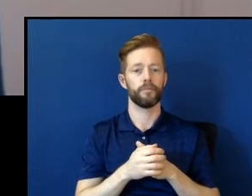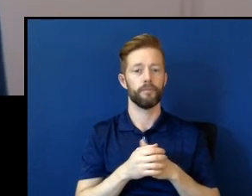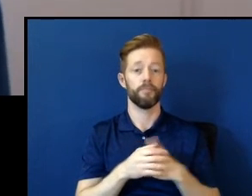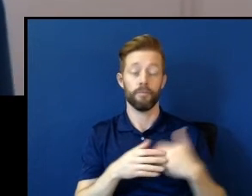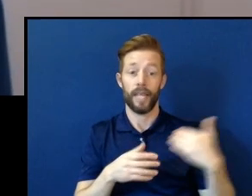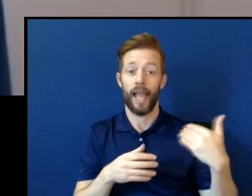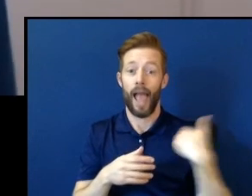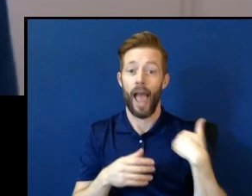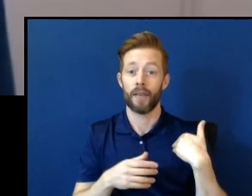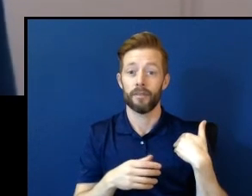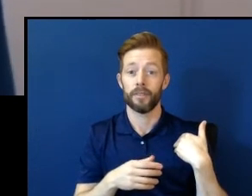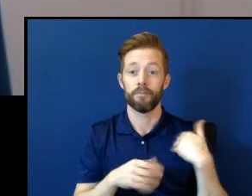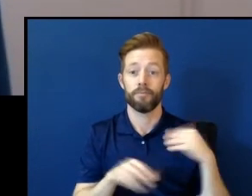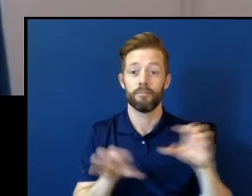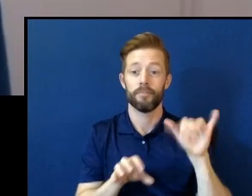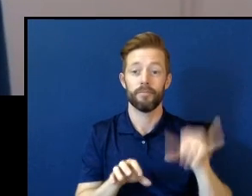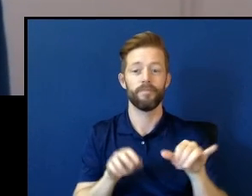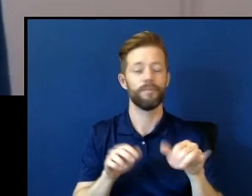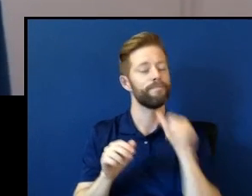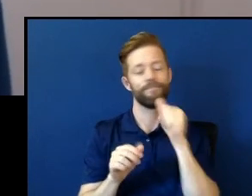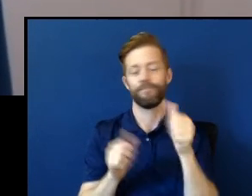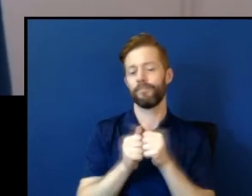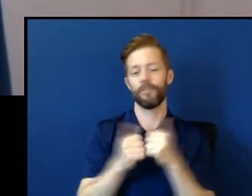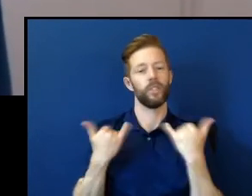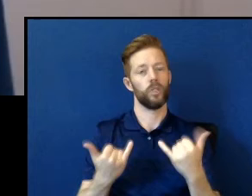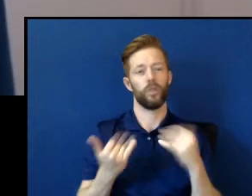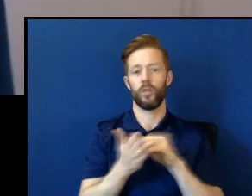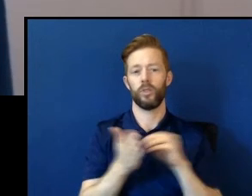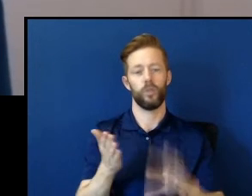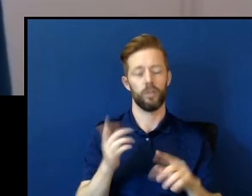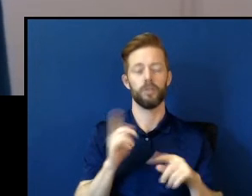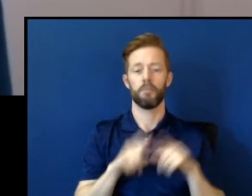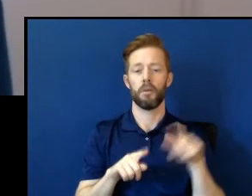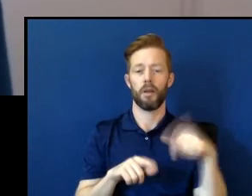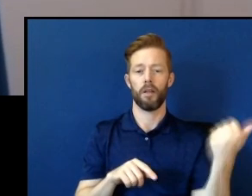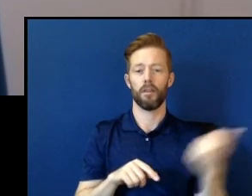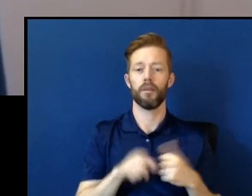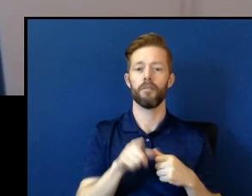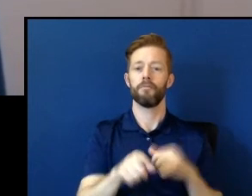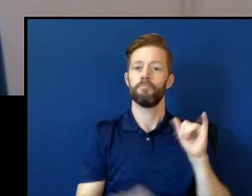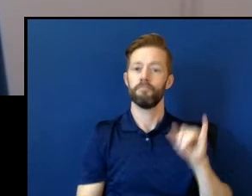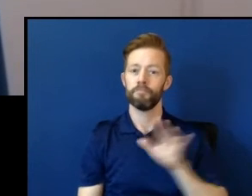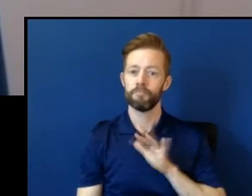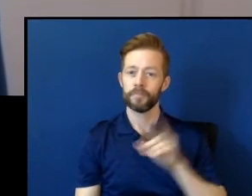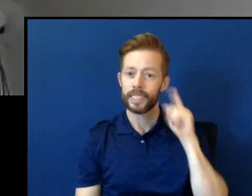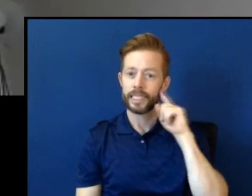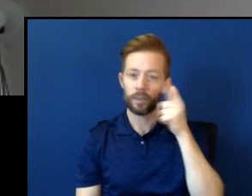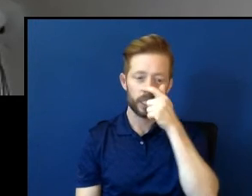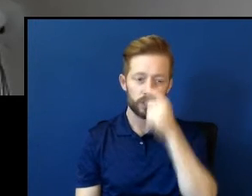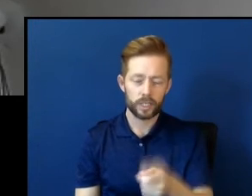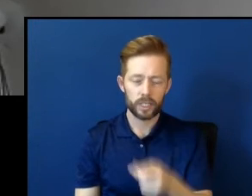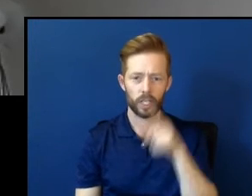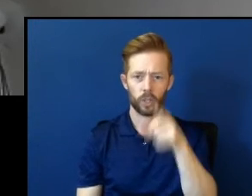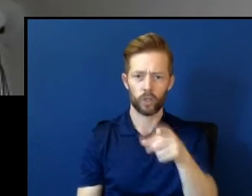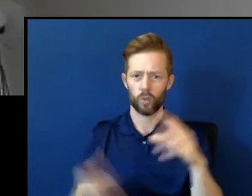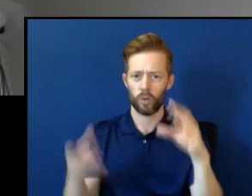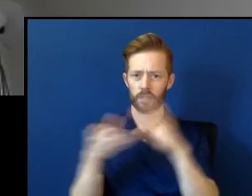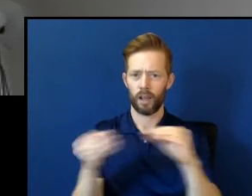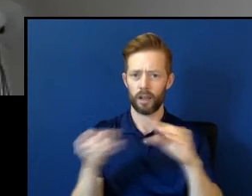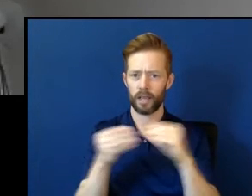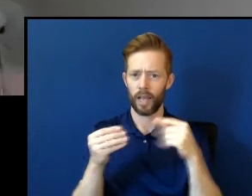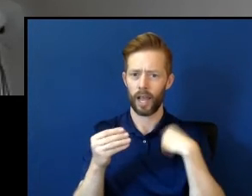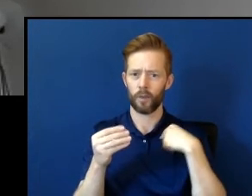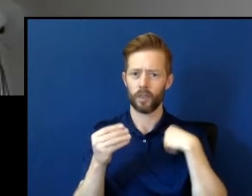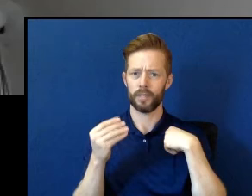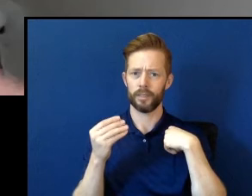So we have done that. I haven't done that with my current students. Oh, that sounds interesting. I was kind of like,